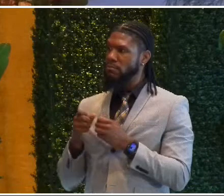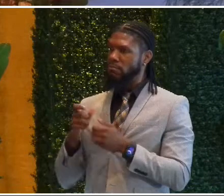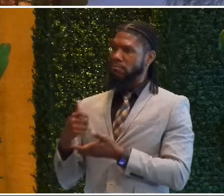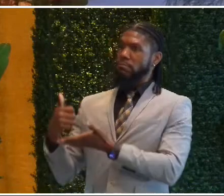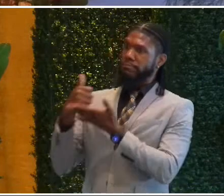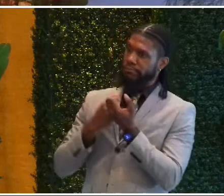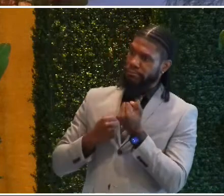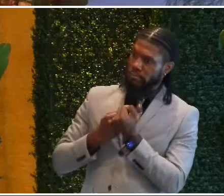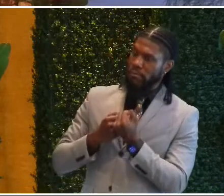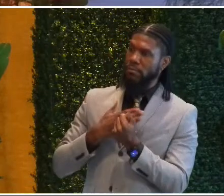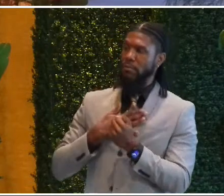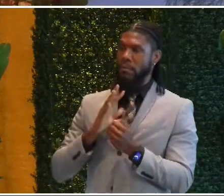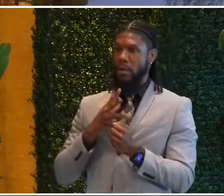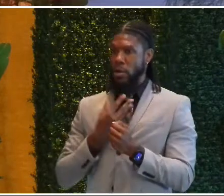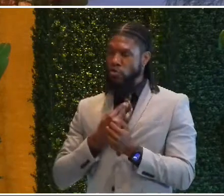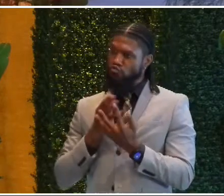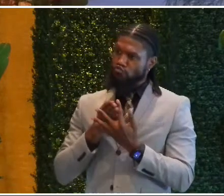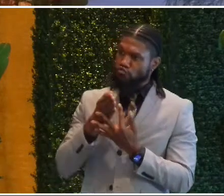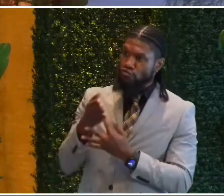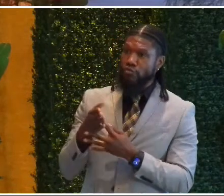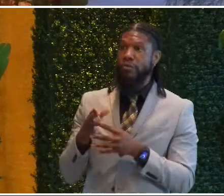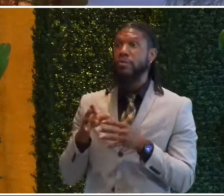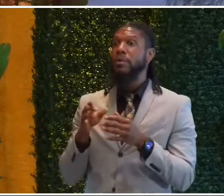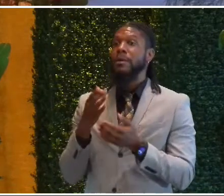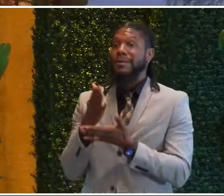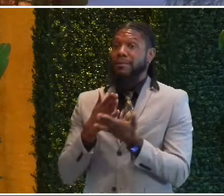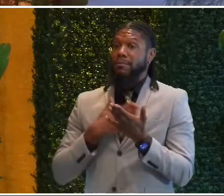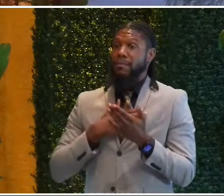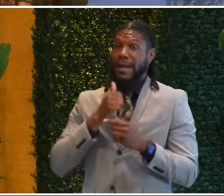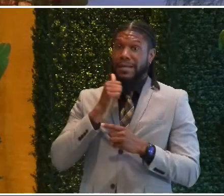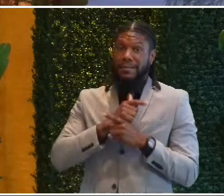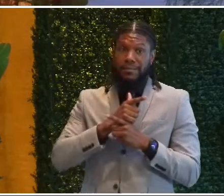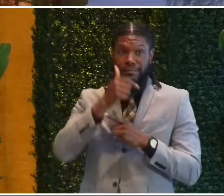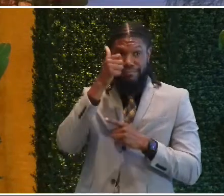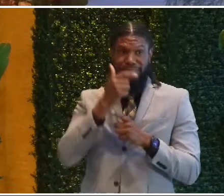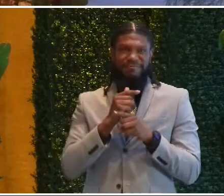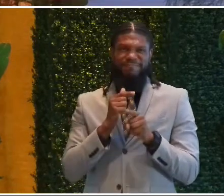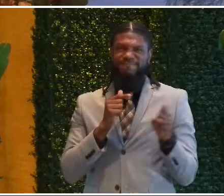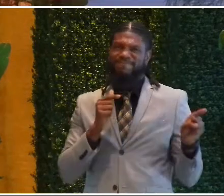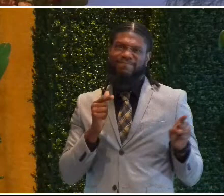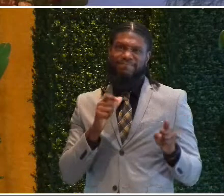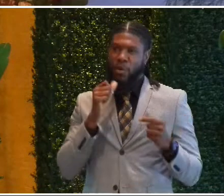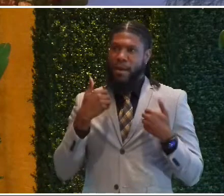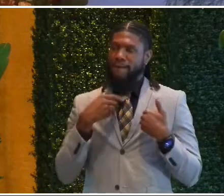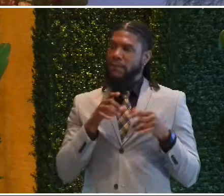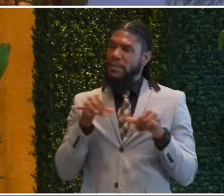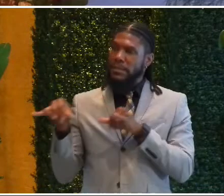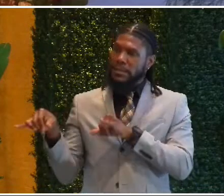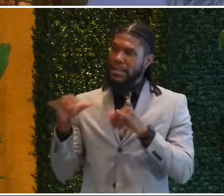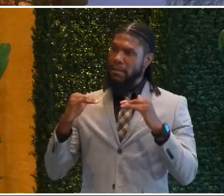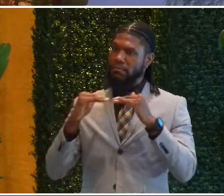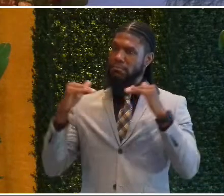lot of my sisters and sibs did not have, right? That kind of access. And also socioeconomic access growing up.